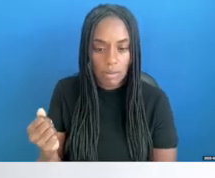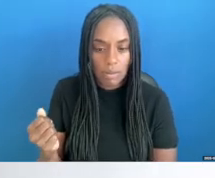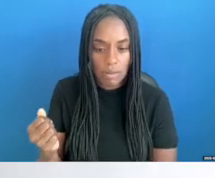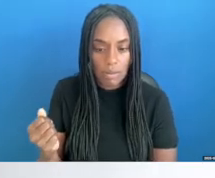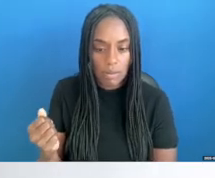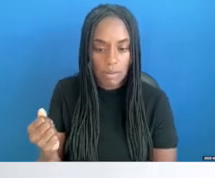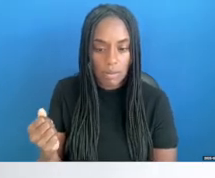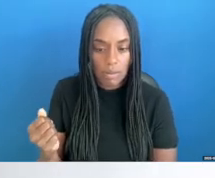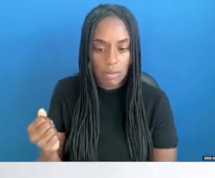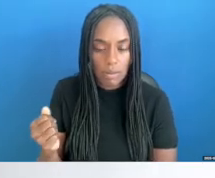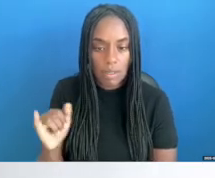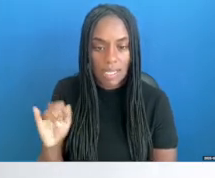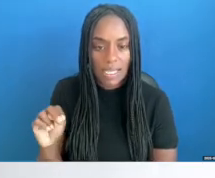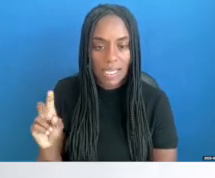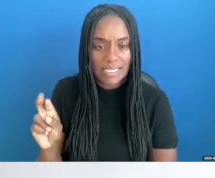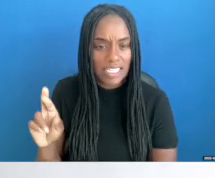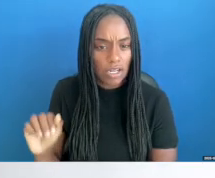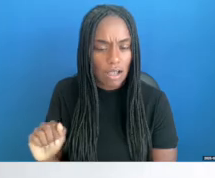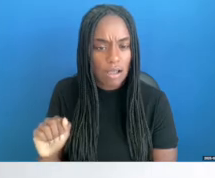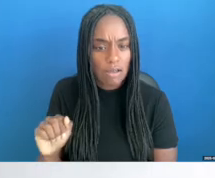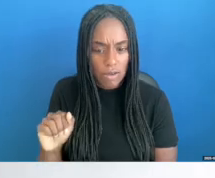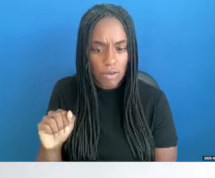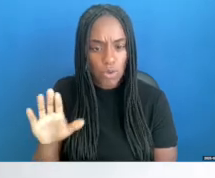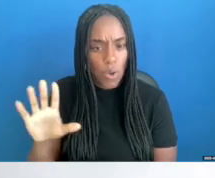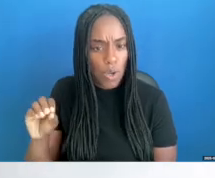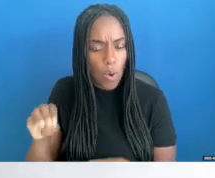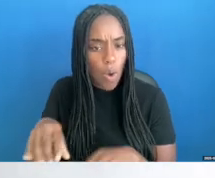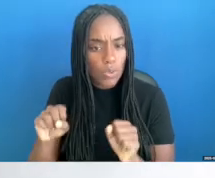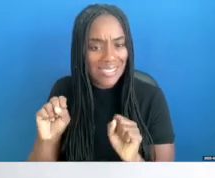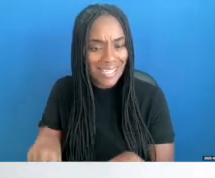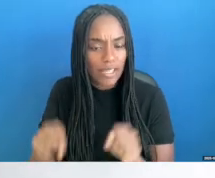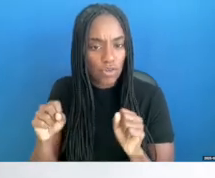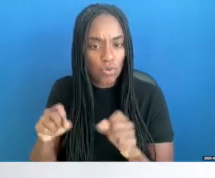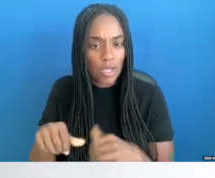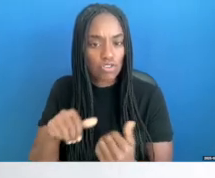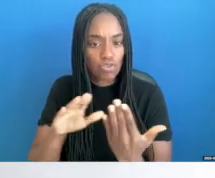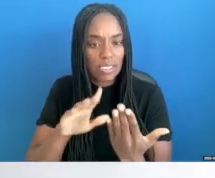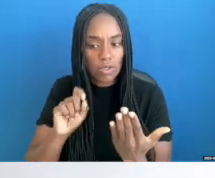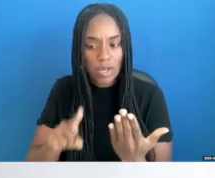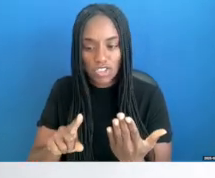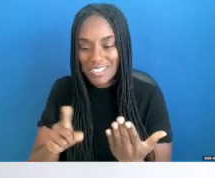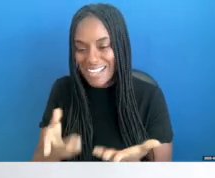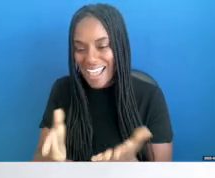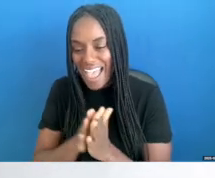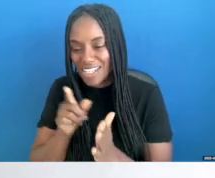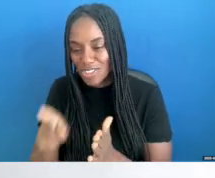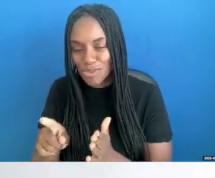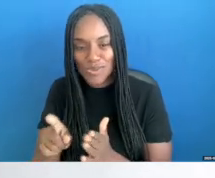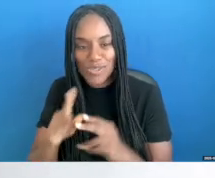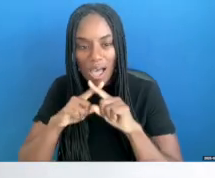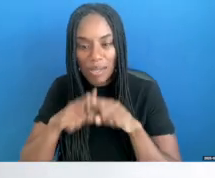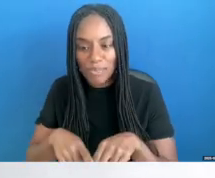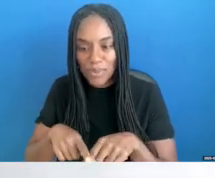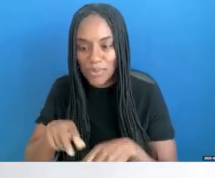Inder, I see you're a co-host. Are you able to maybe address the question? I did just ask you to unmute, Young, but your sound's not coming through, so I'm not sure what's going